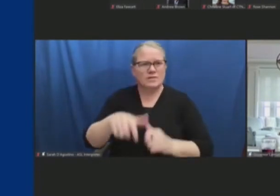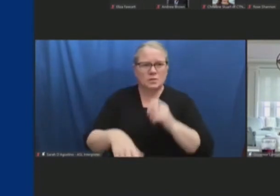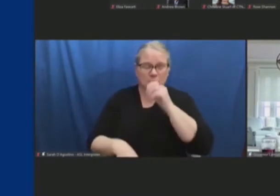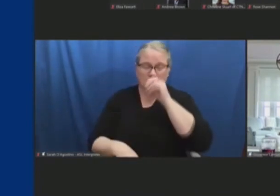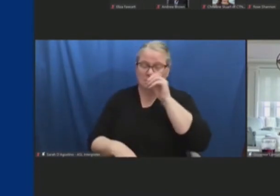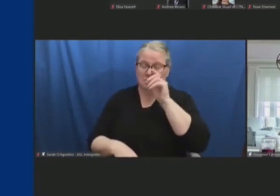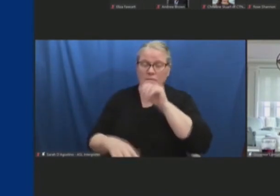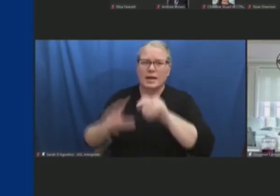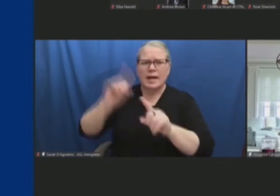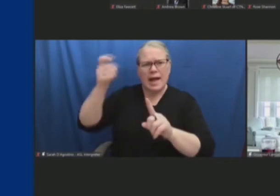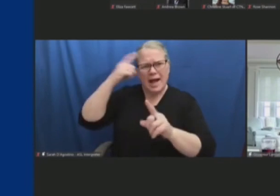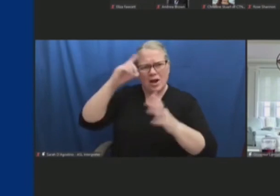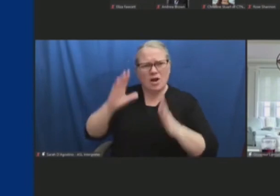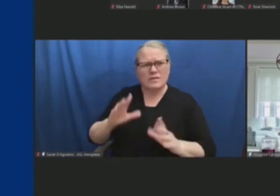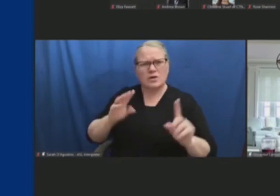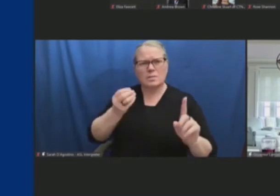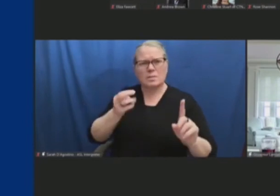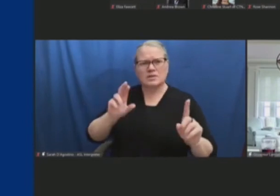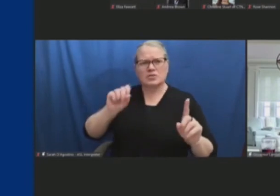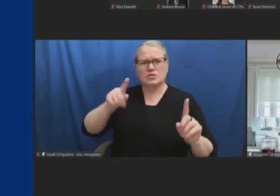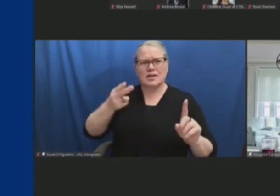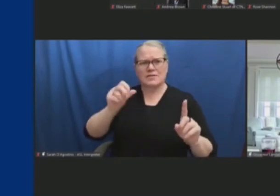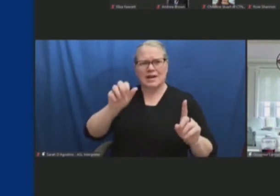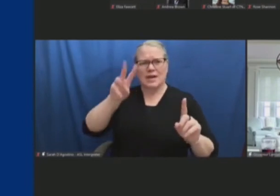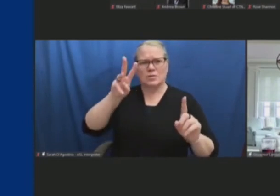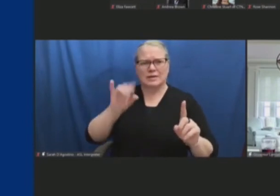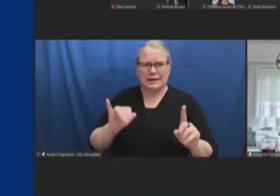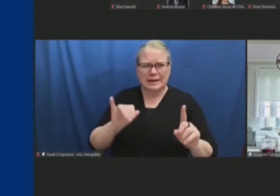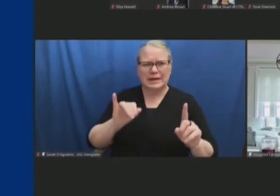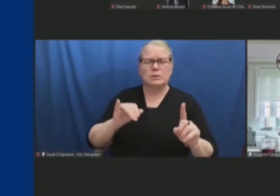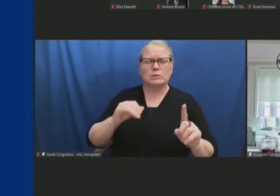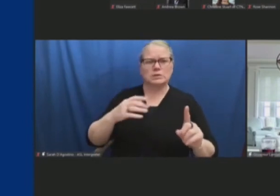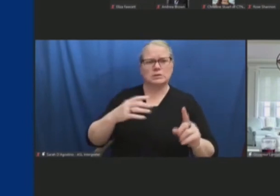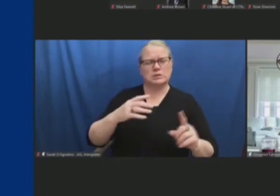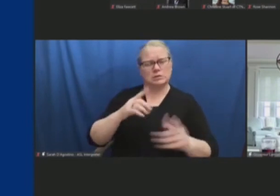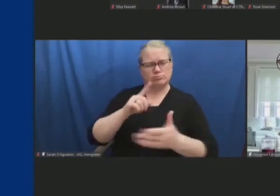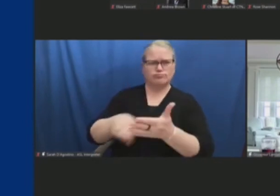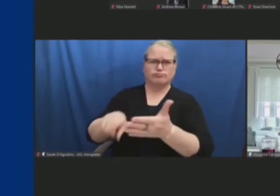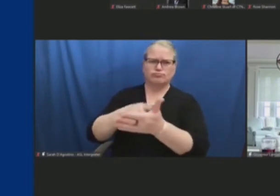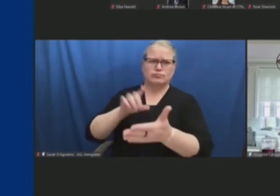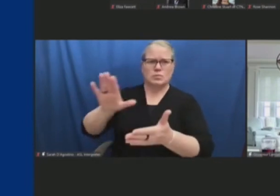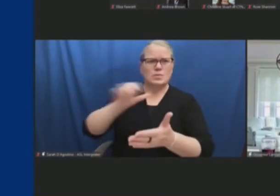How do you expect that issue to be dealt with, and what is your response to that criticism?